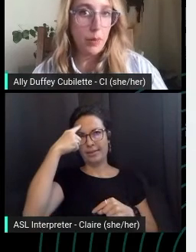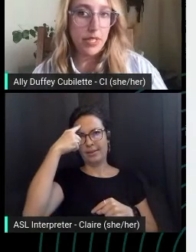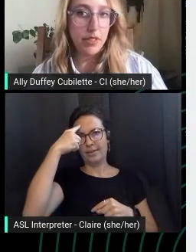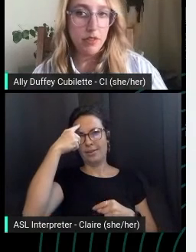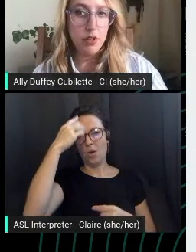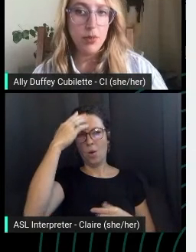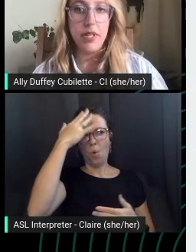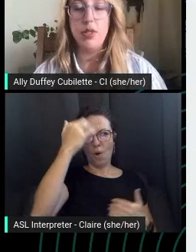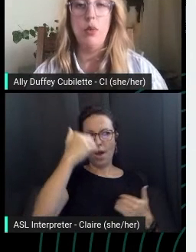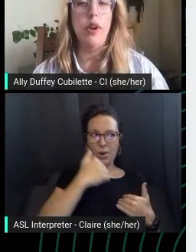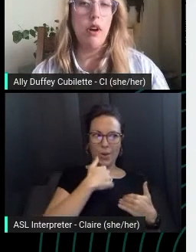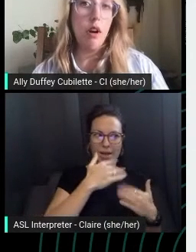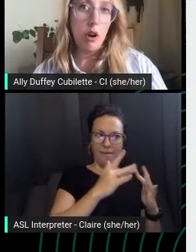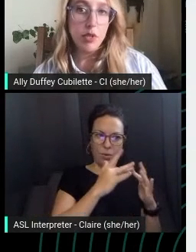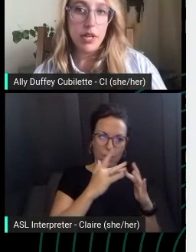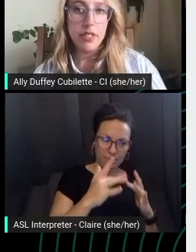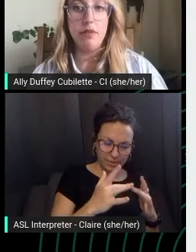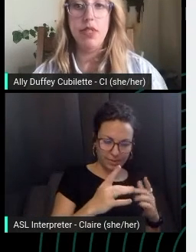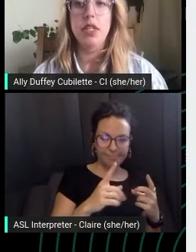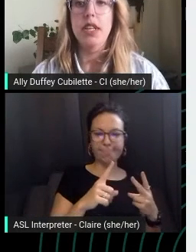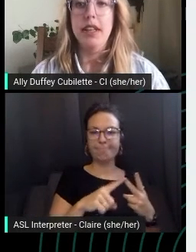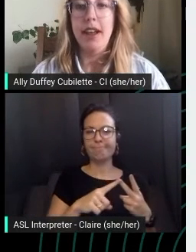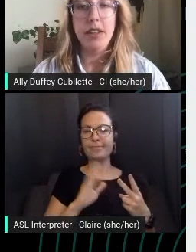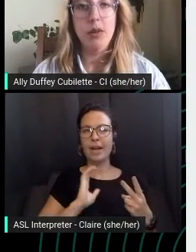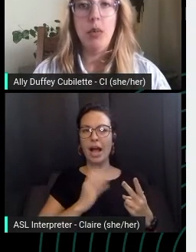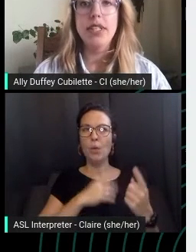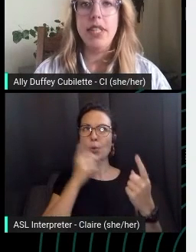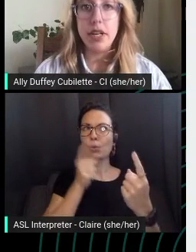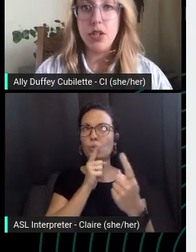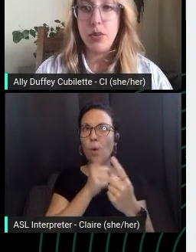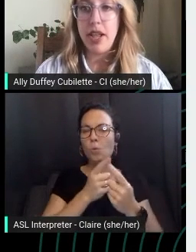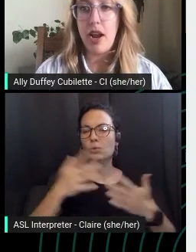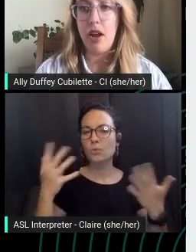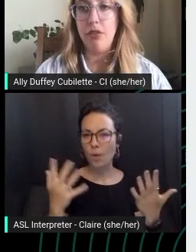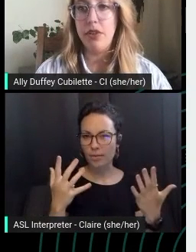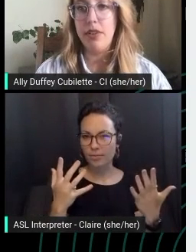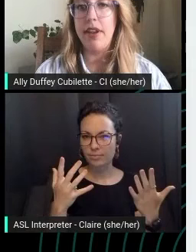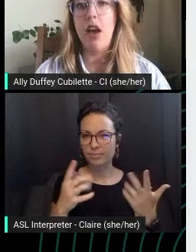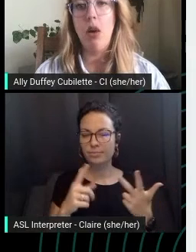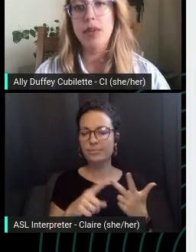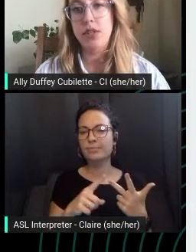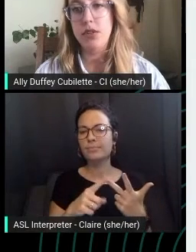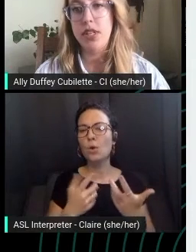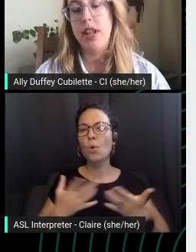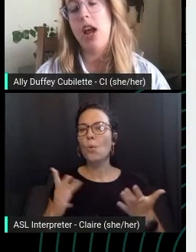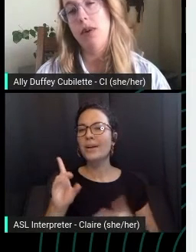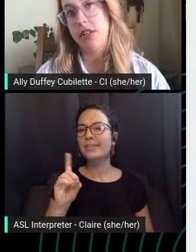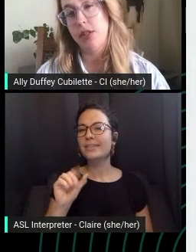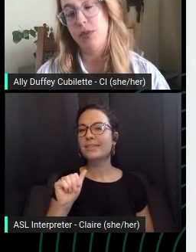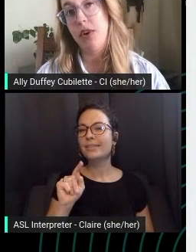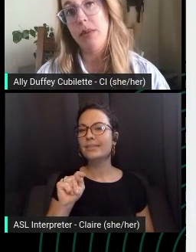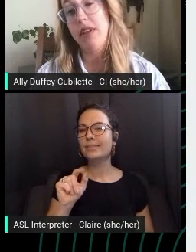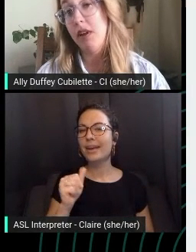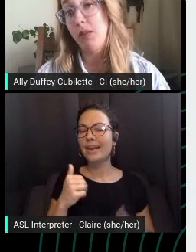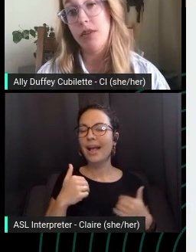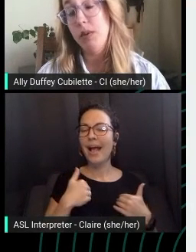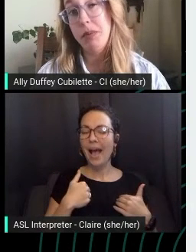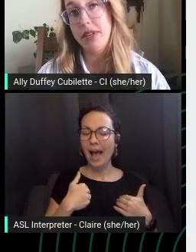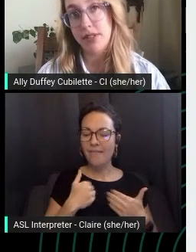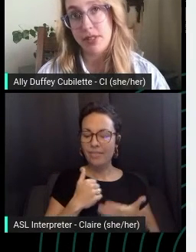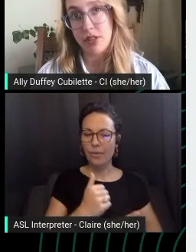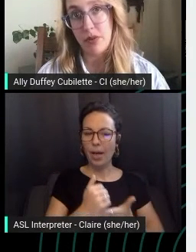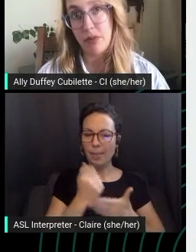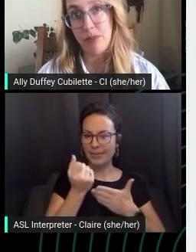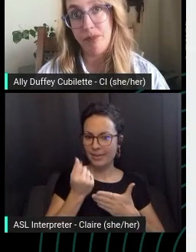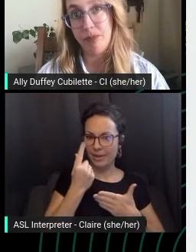have a website in the first place? What are our objectives? And then what data do we have that can help us understand how our site is performing and whether we're